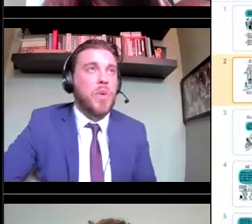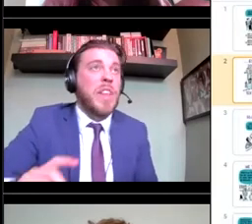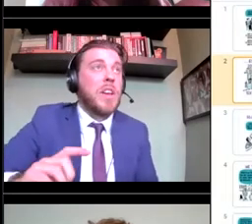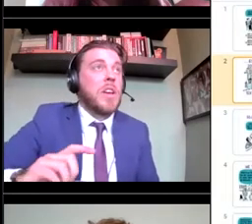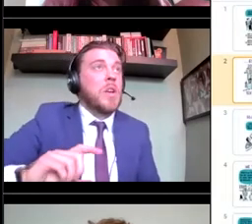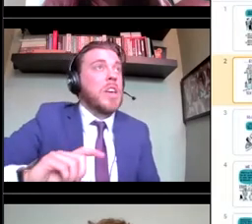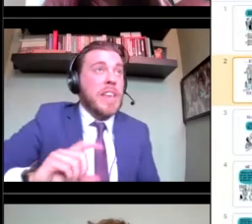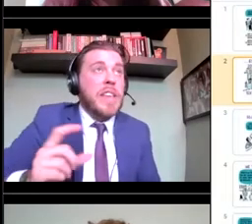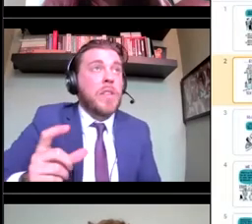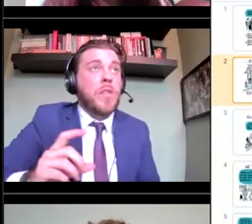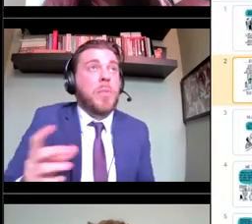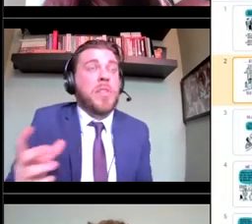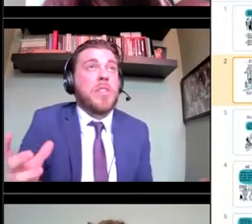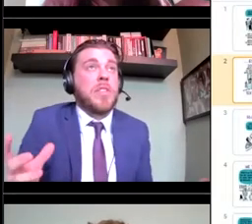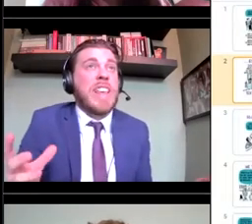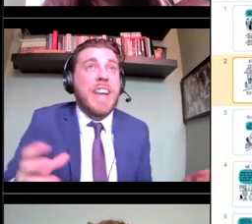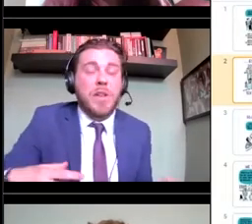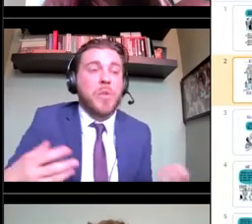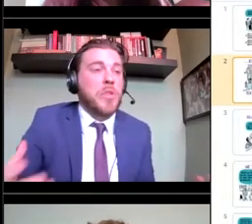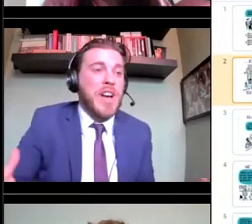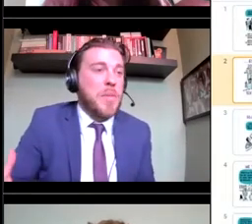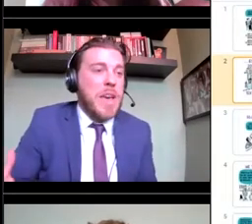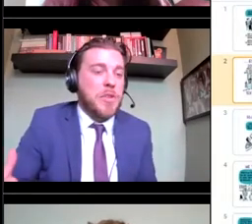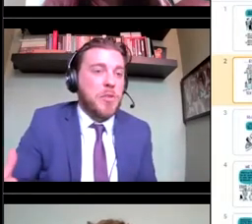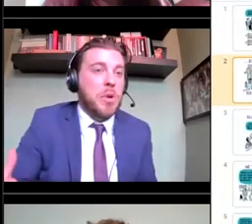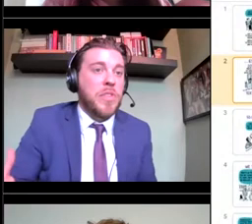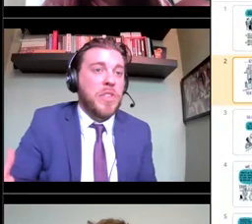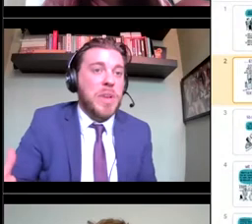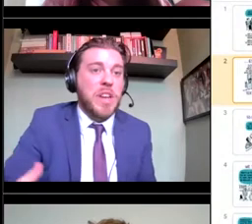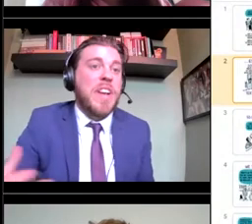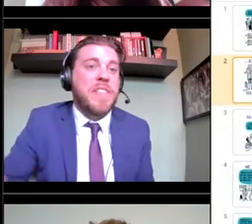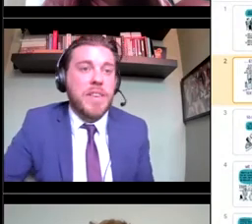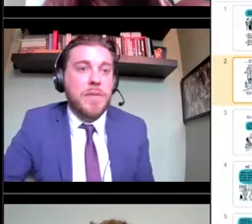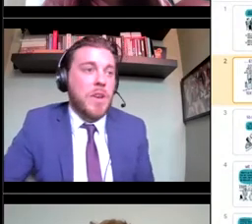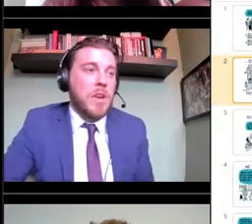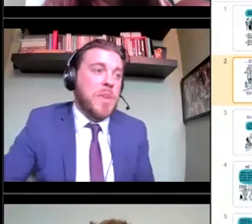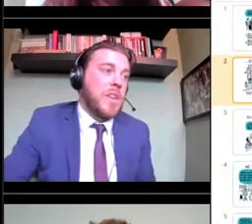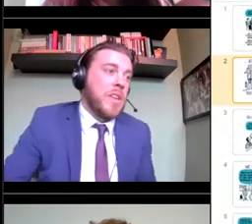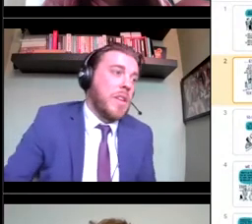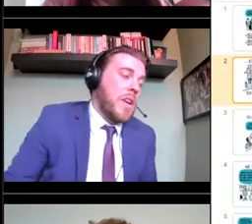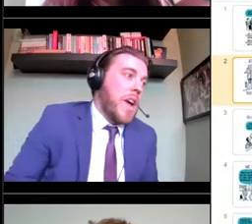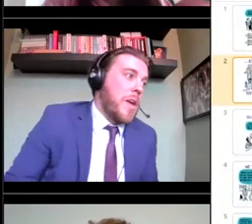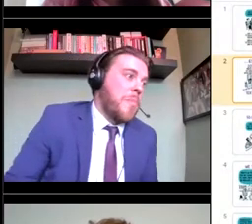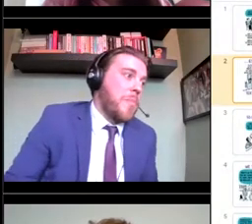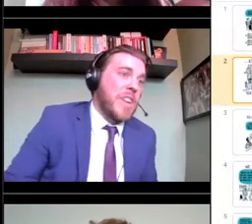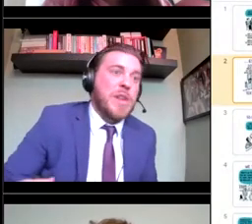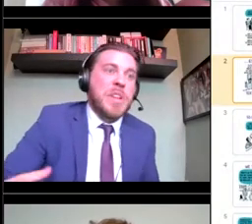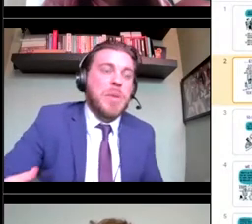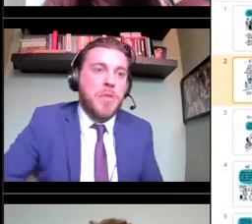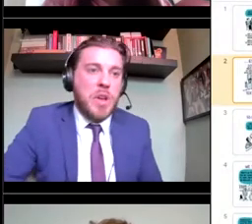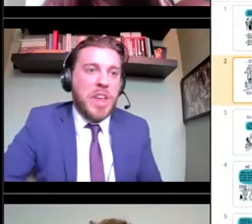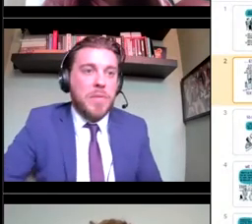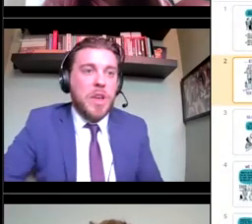as well, that it's easier to potentially adultify the behavior of boys as being aggressive, of being